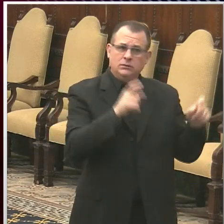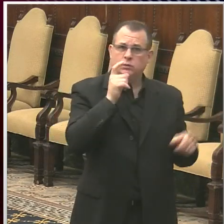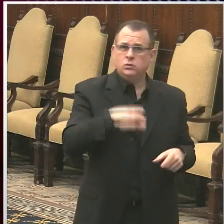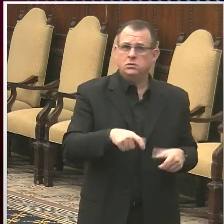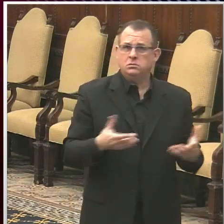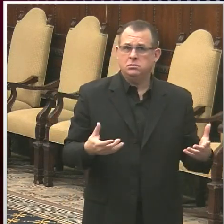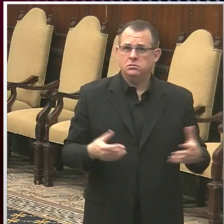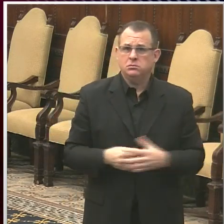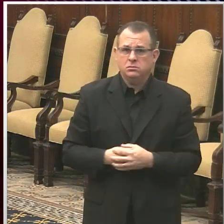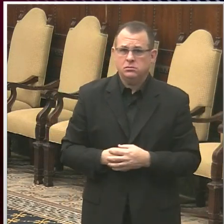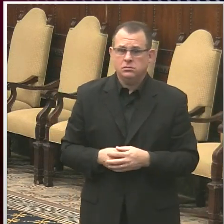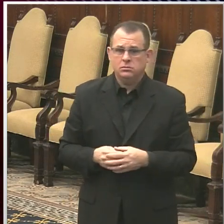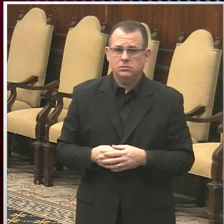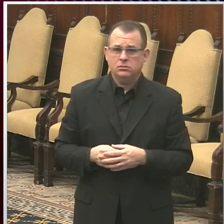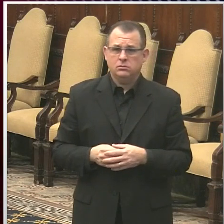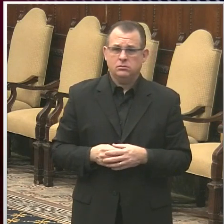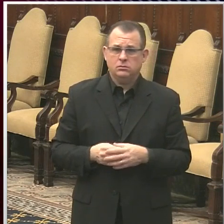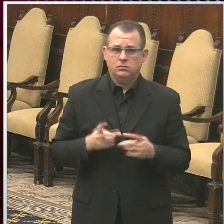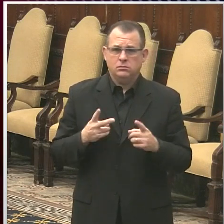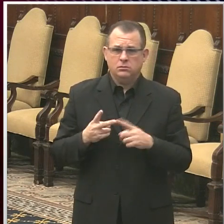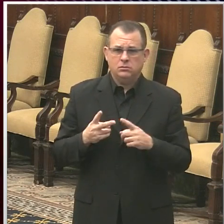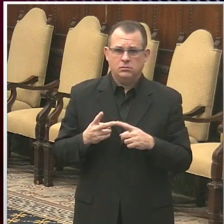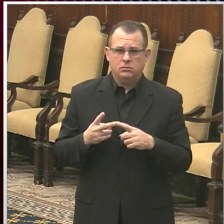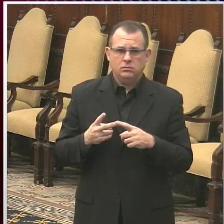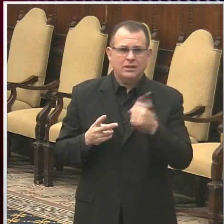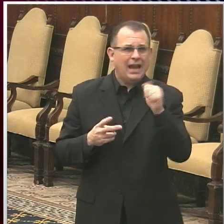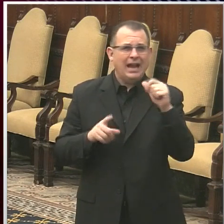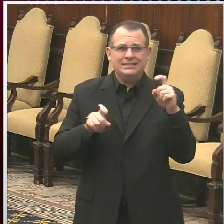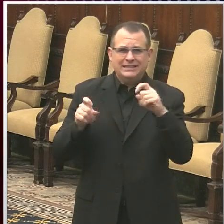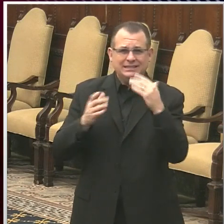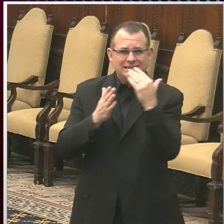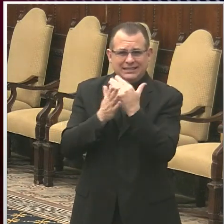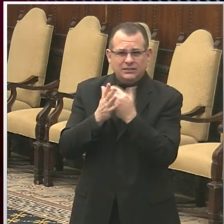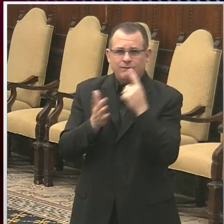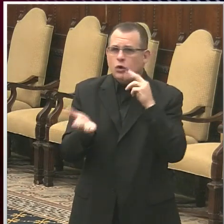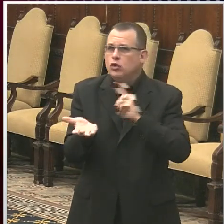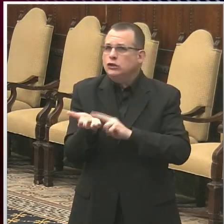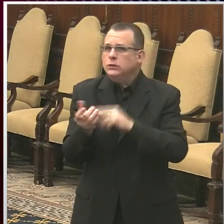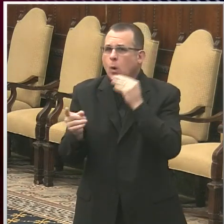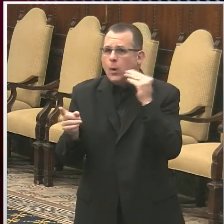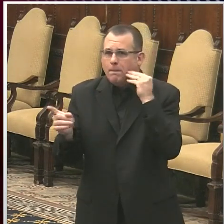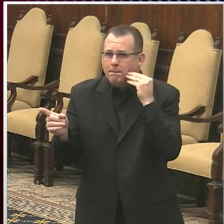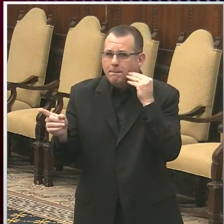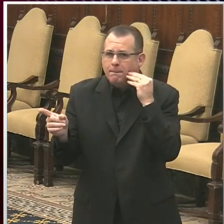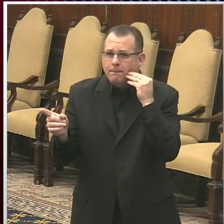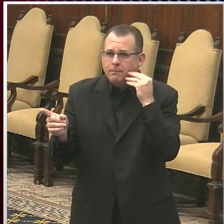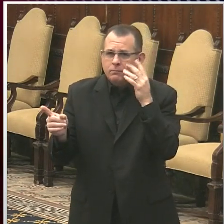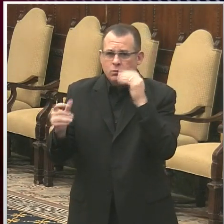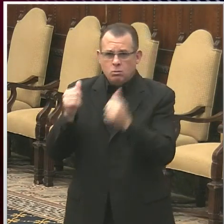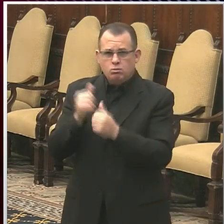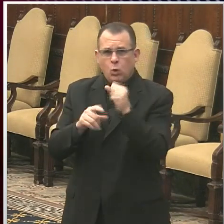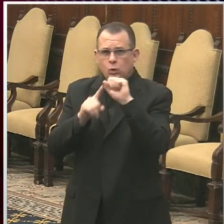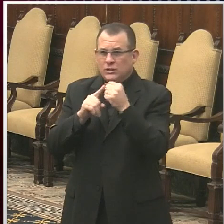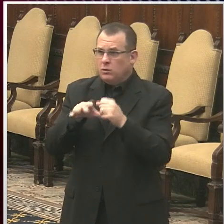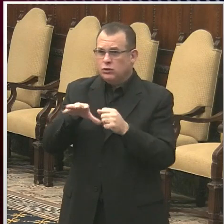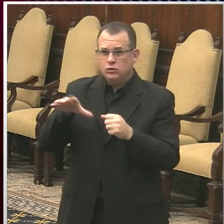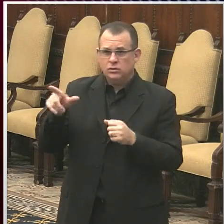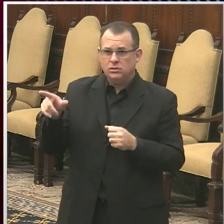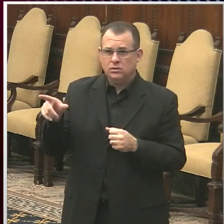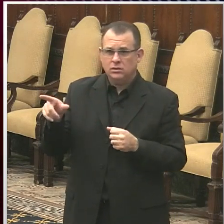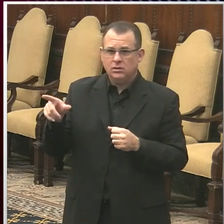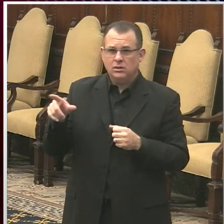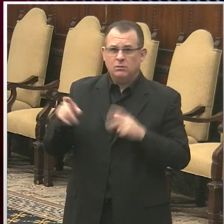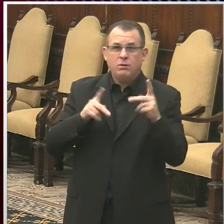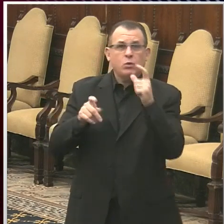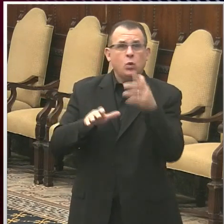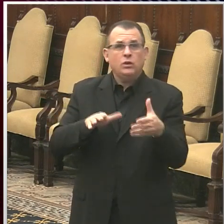Okay, now is there also a testing protocol for the nursing homes? Because most of the cases half of the cases of people who have